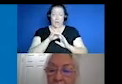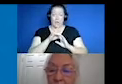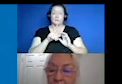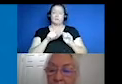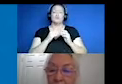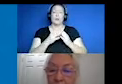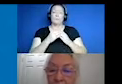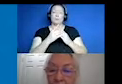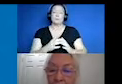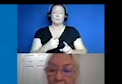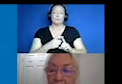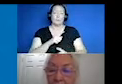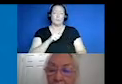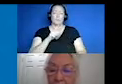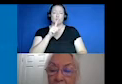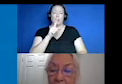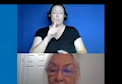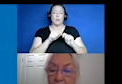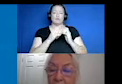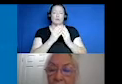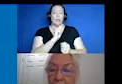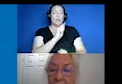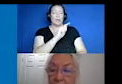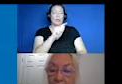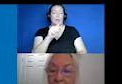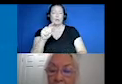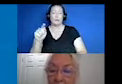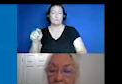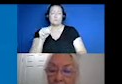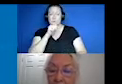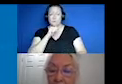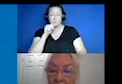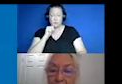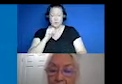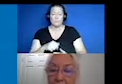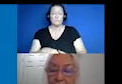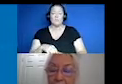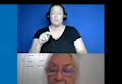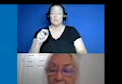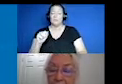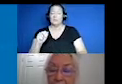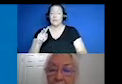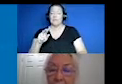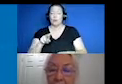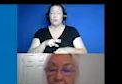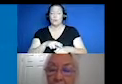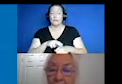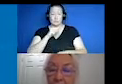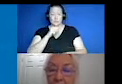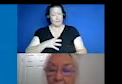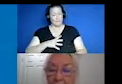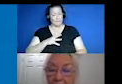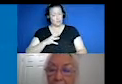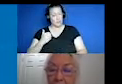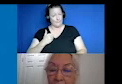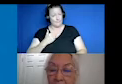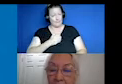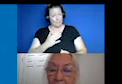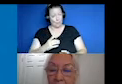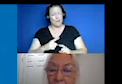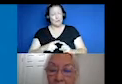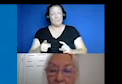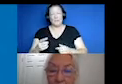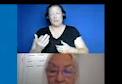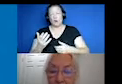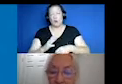the 21 tribes in Arizona. Navajo Nation is not officially a member, but they are